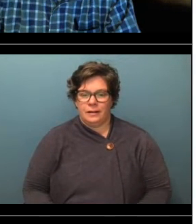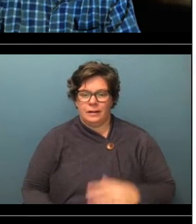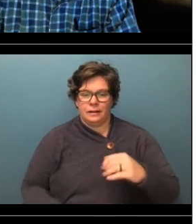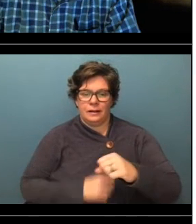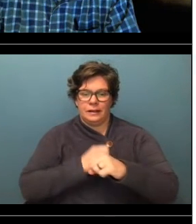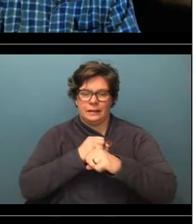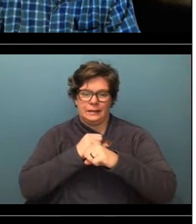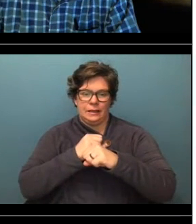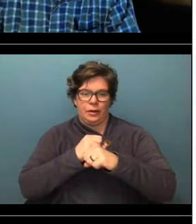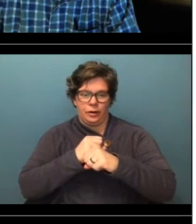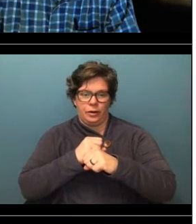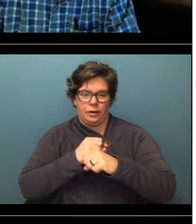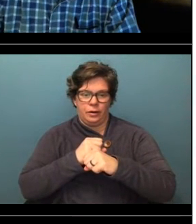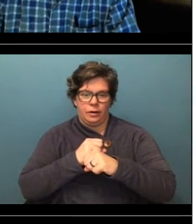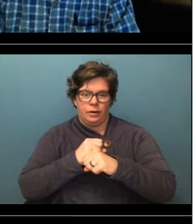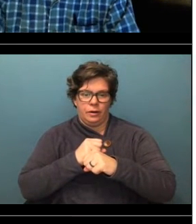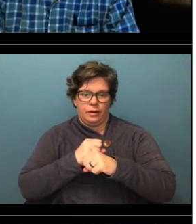security